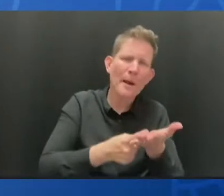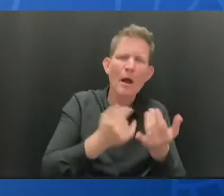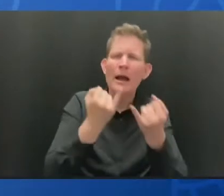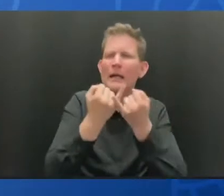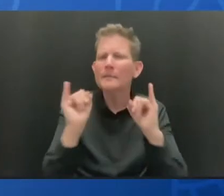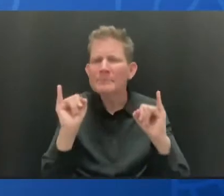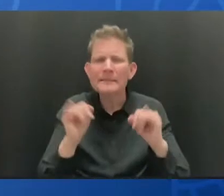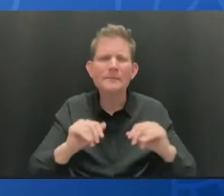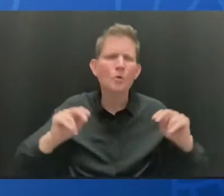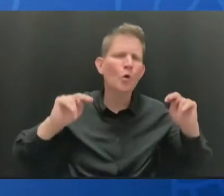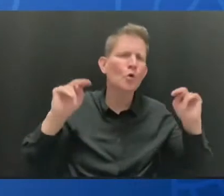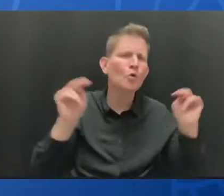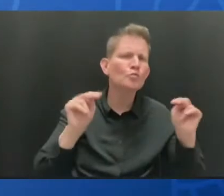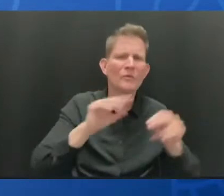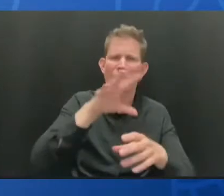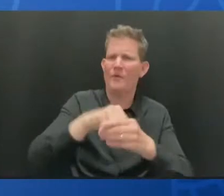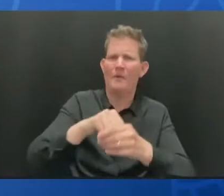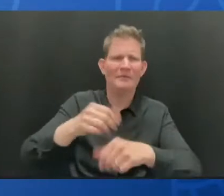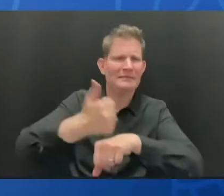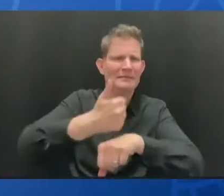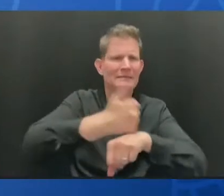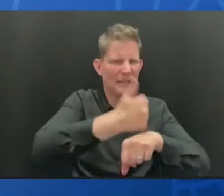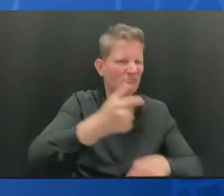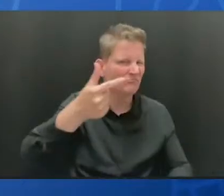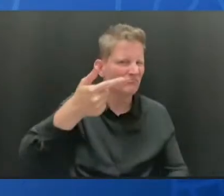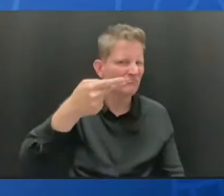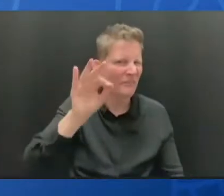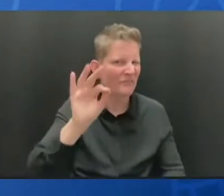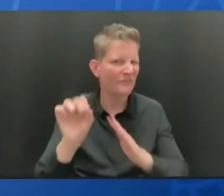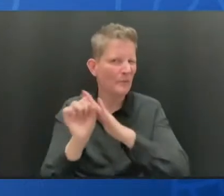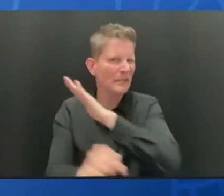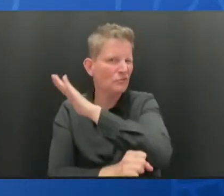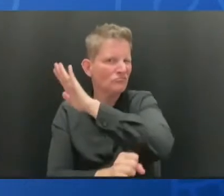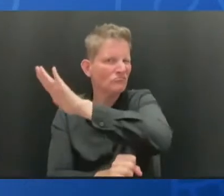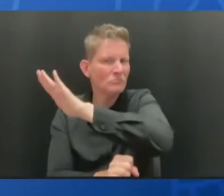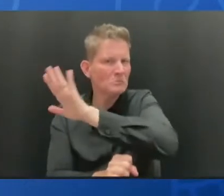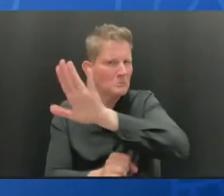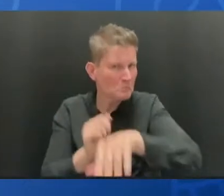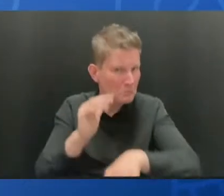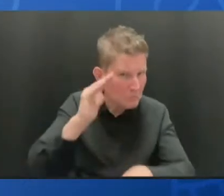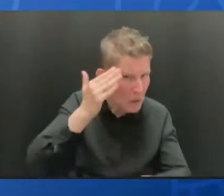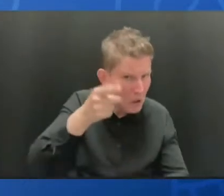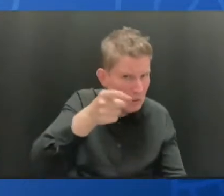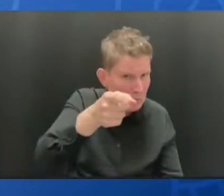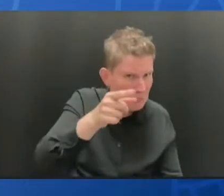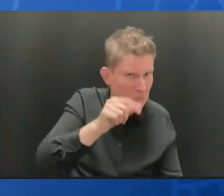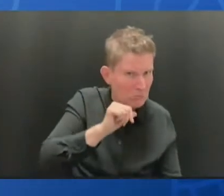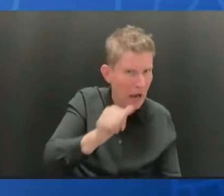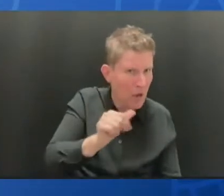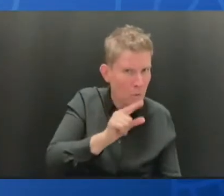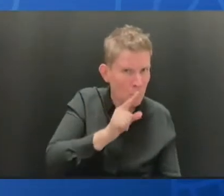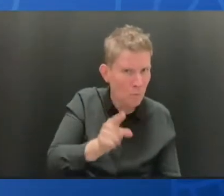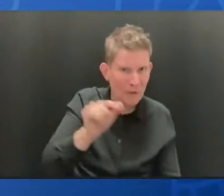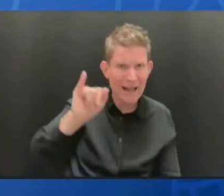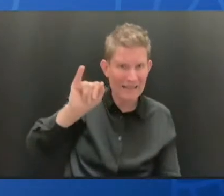new foundation, but I mean, quite clearly that's not the case. I mean, the IDF itself has said this has been done in coordination with it